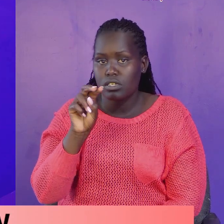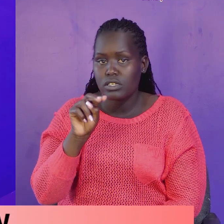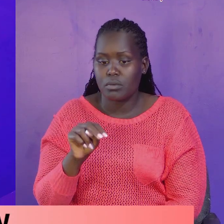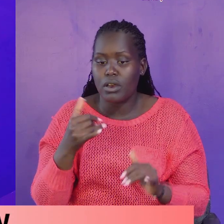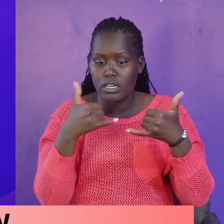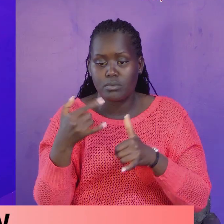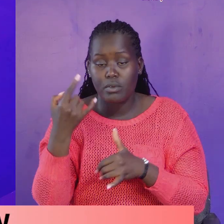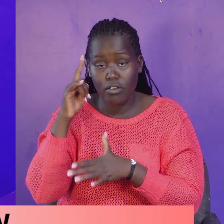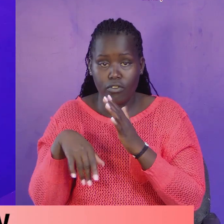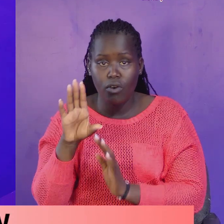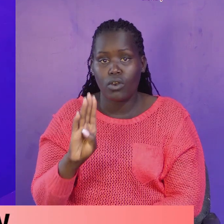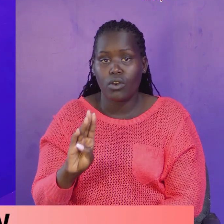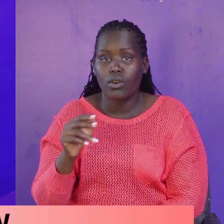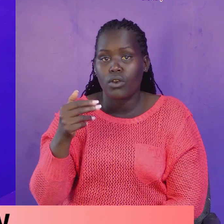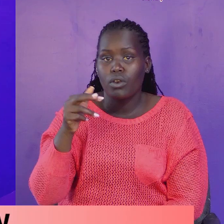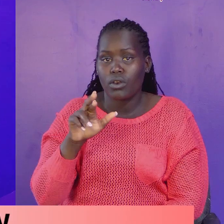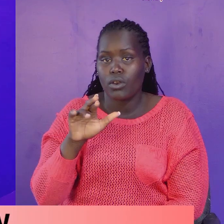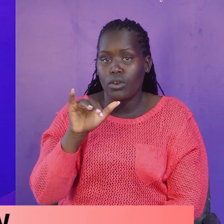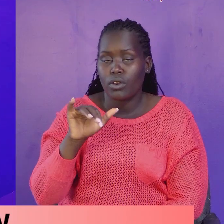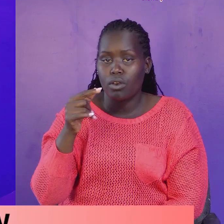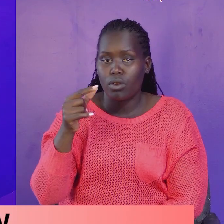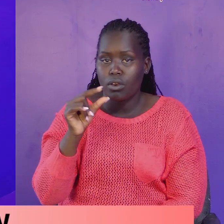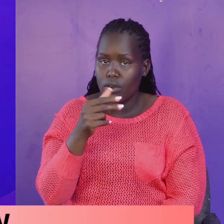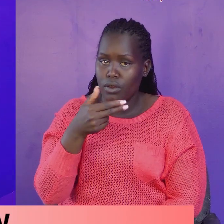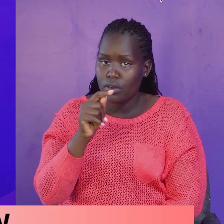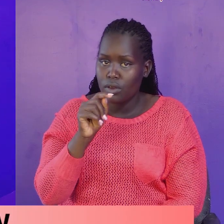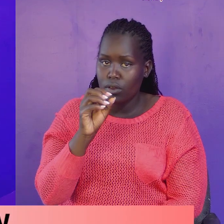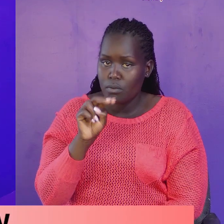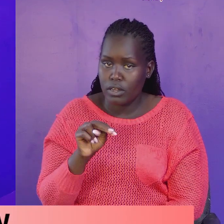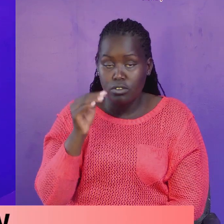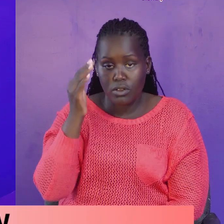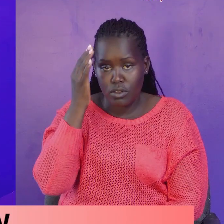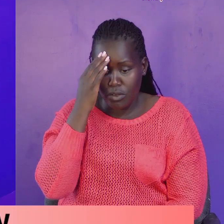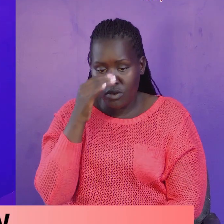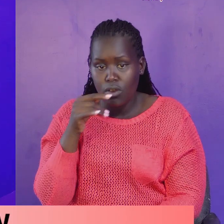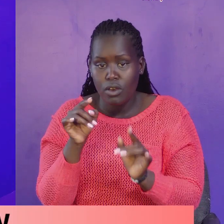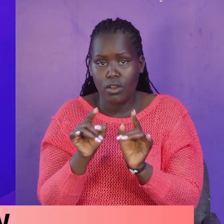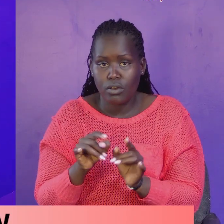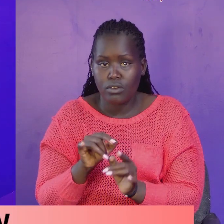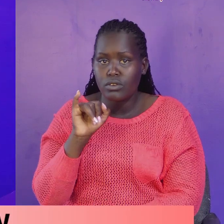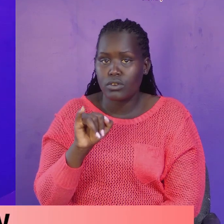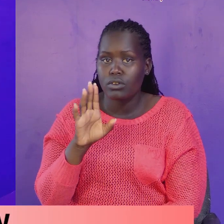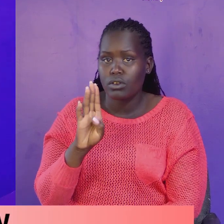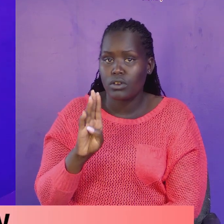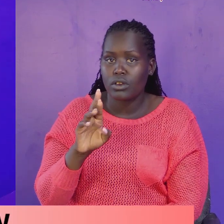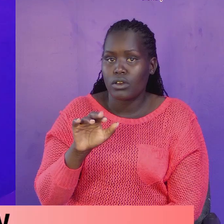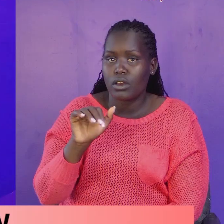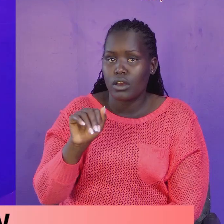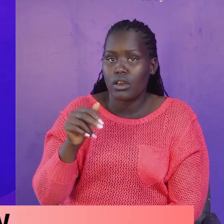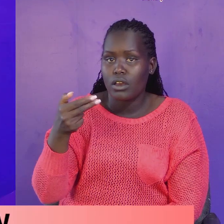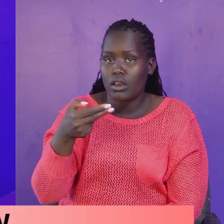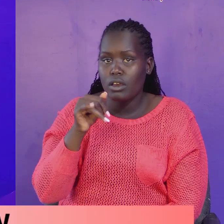for Brighton. We have Sesko Fofana, Ibrahim Sangare, Nottingham